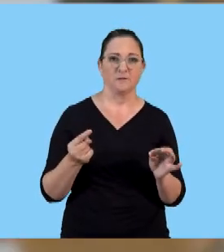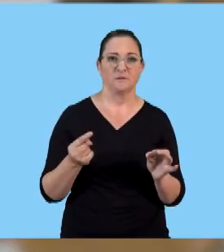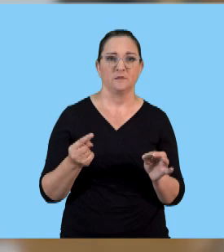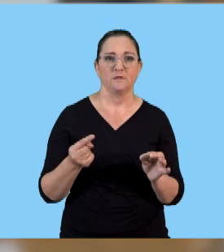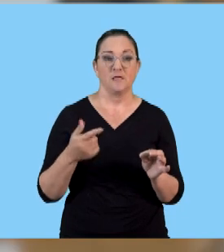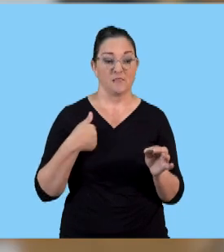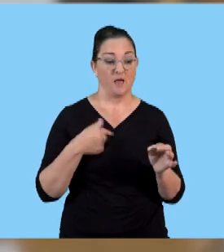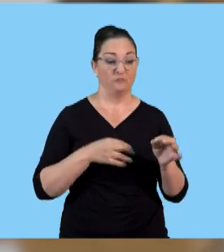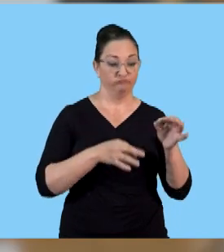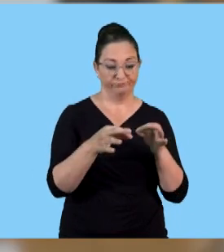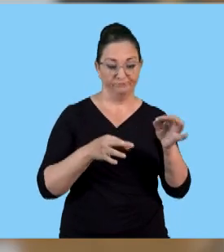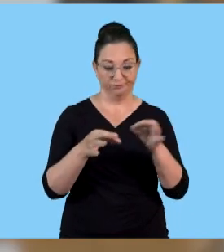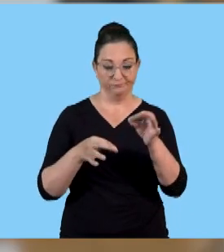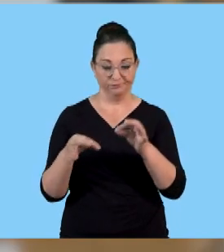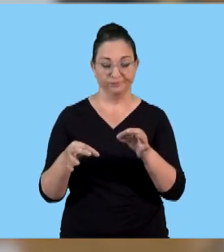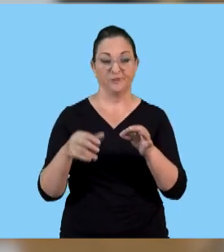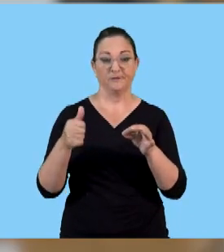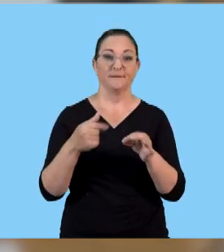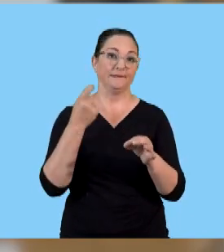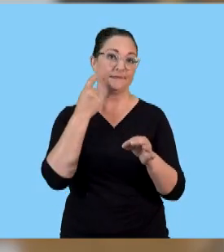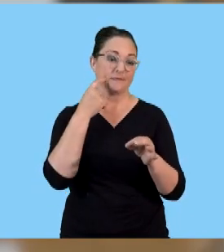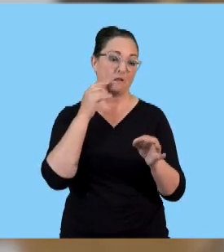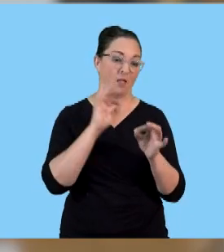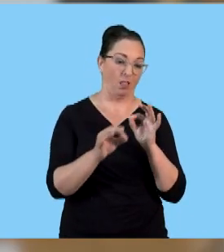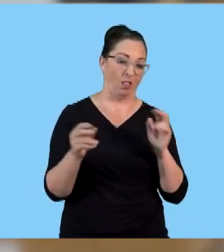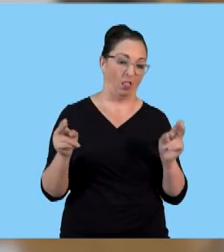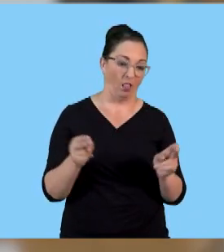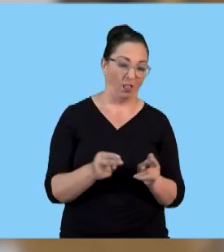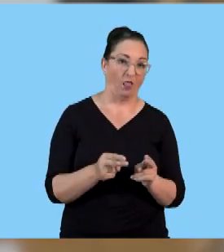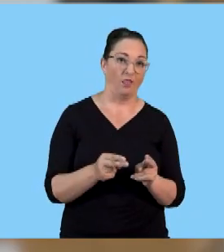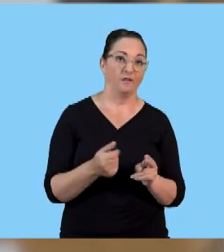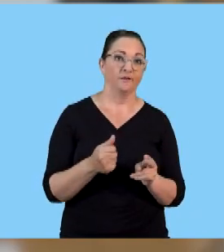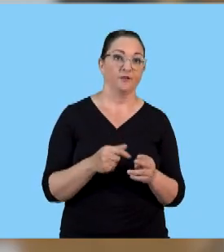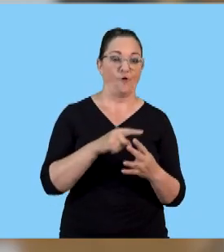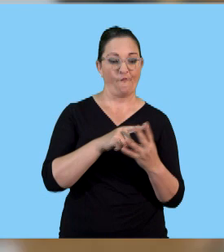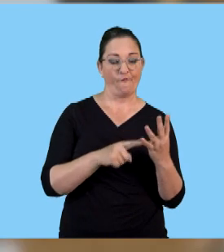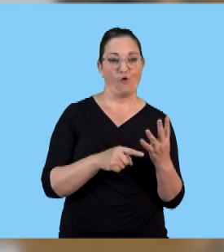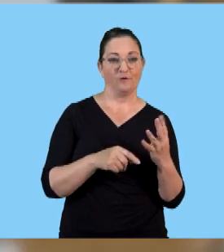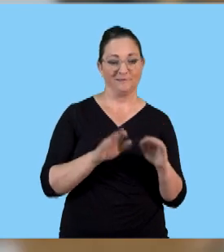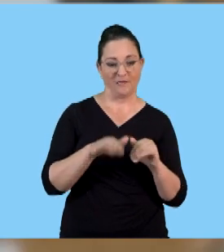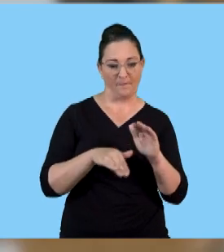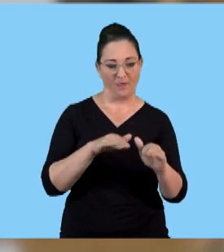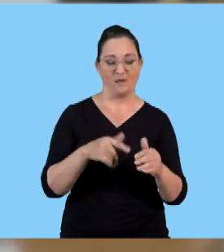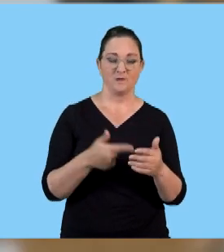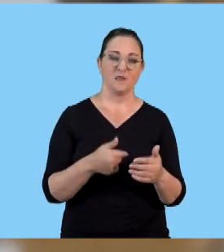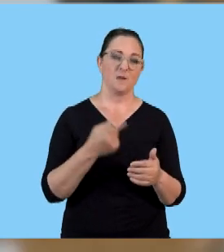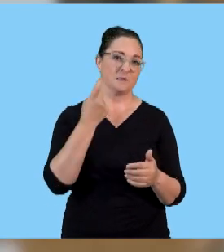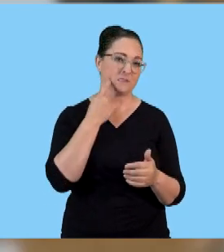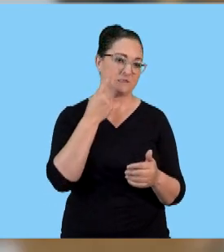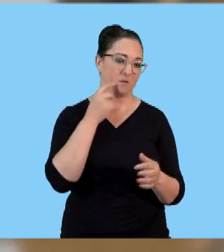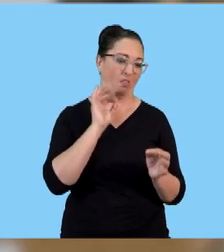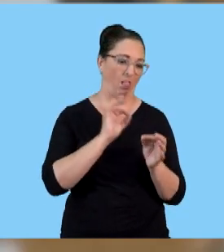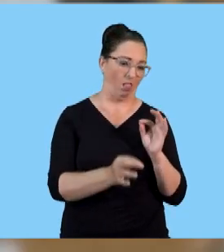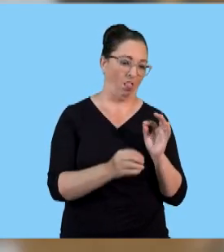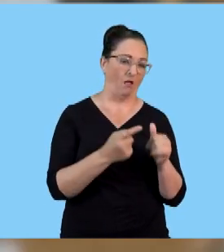right? Second step is we substitute. Step number 3, we simplify. Step number 4, we write our final answer in its simplest